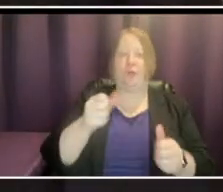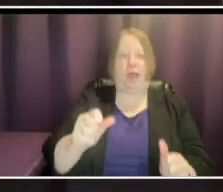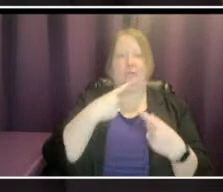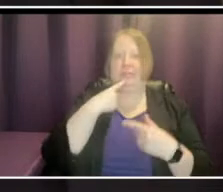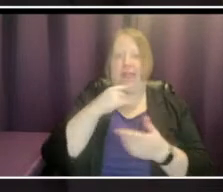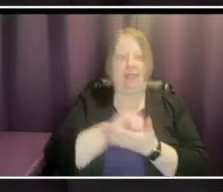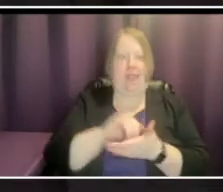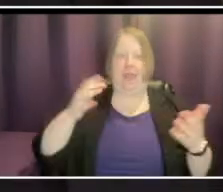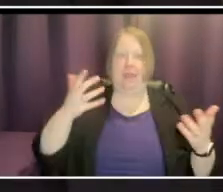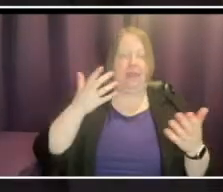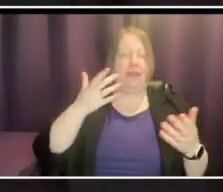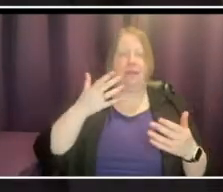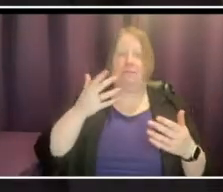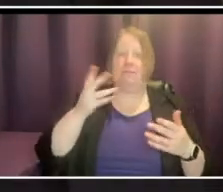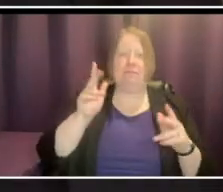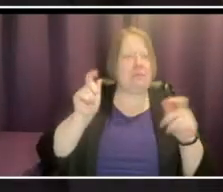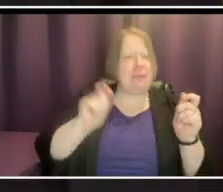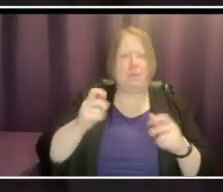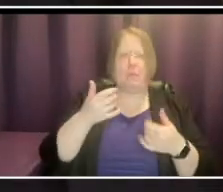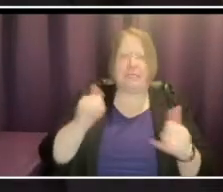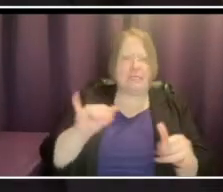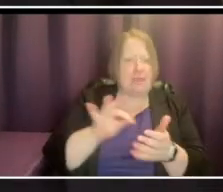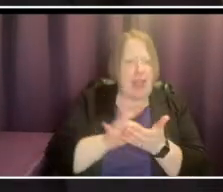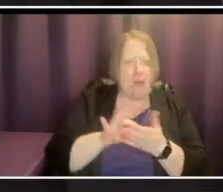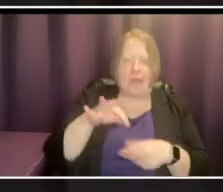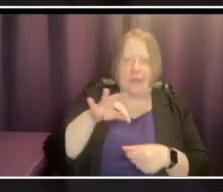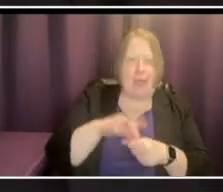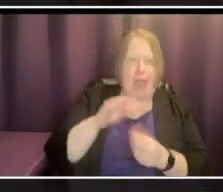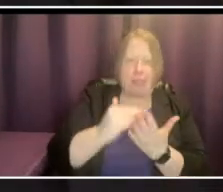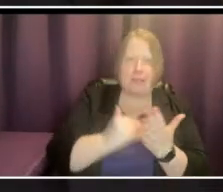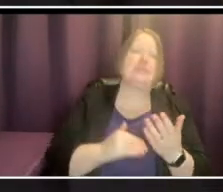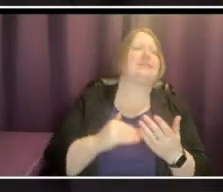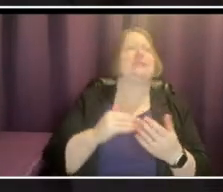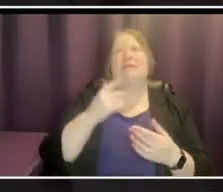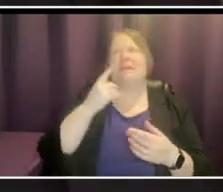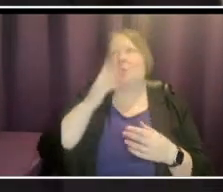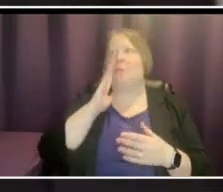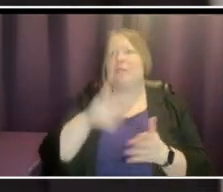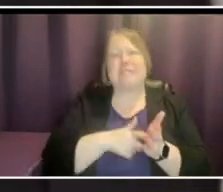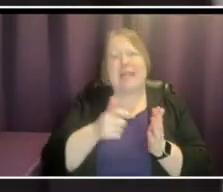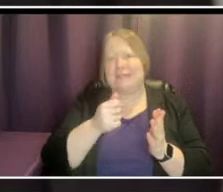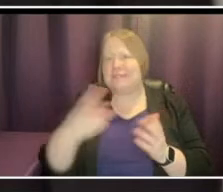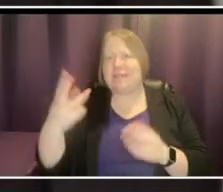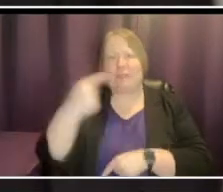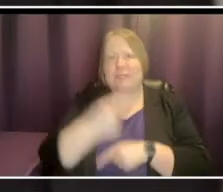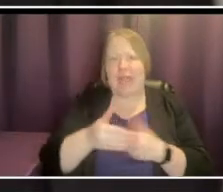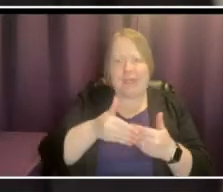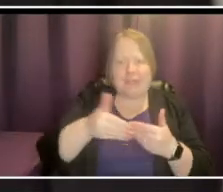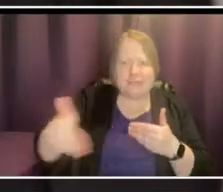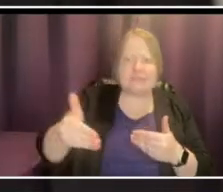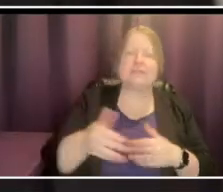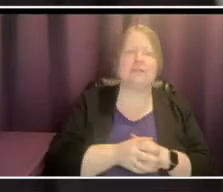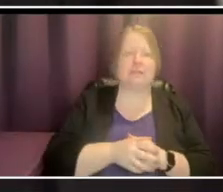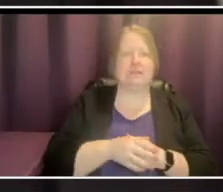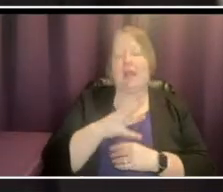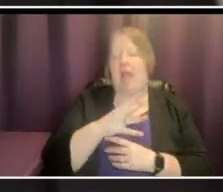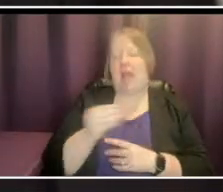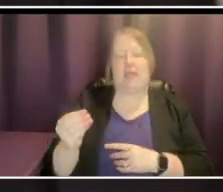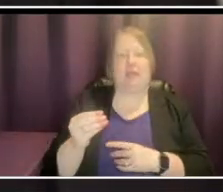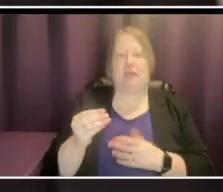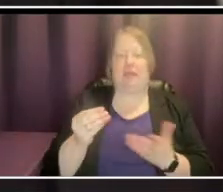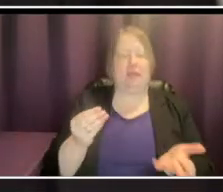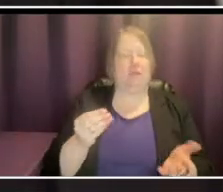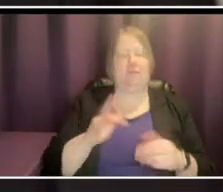Ballots were still being counted. Ballots were still gonna be counted for days. And it was far too early to be making